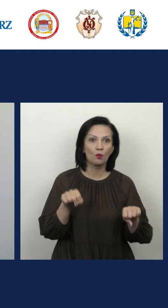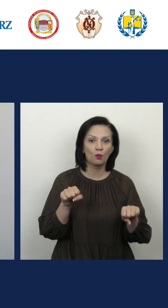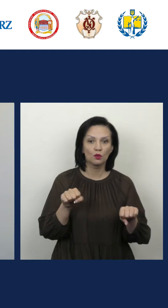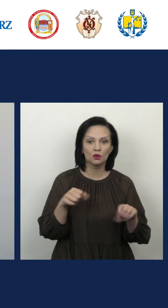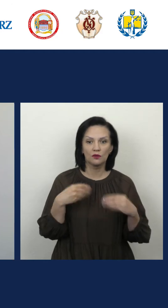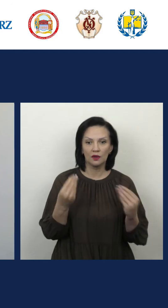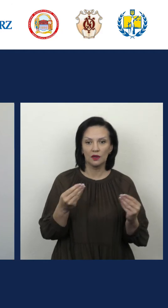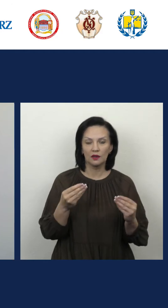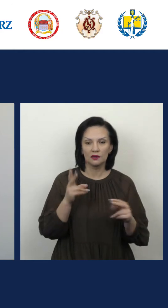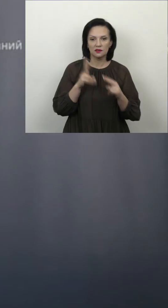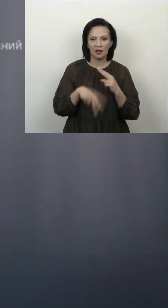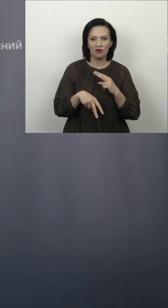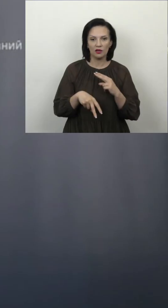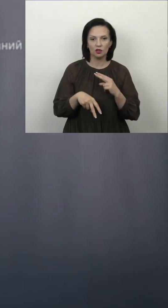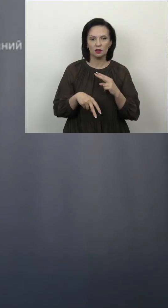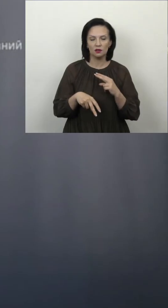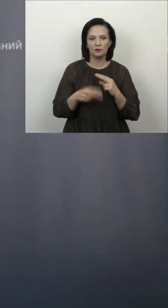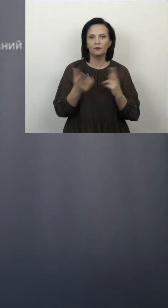Okay.